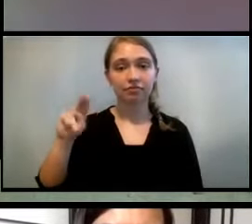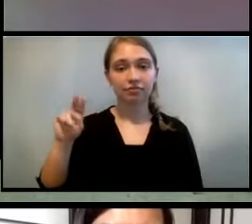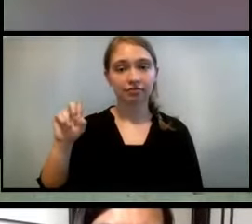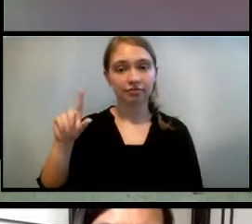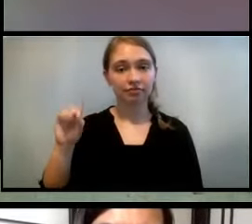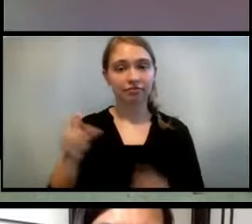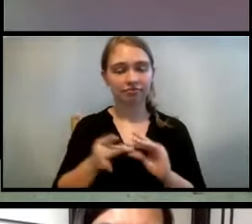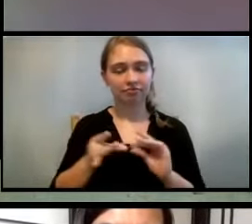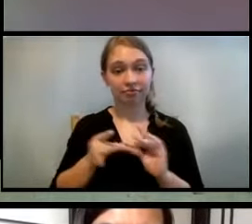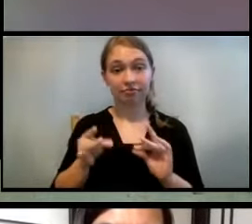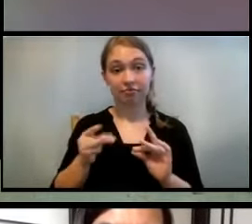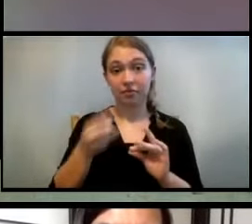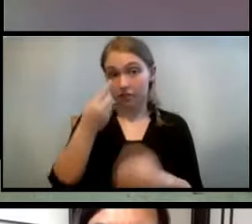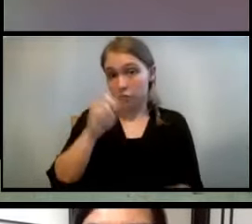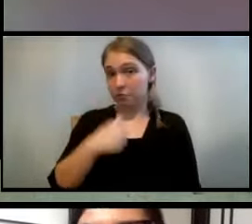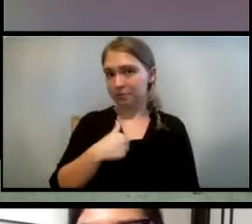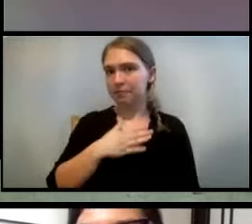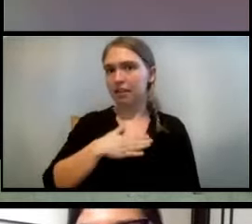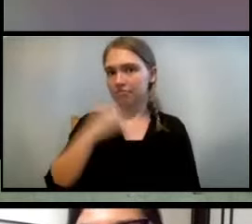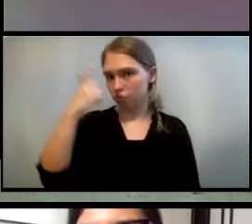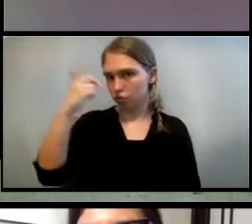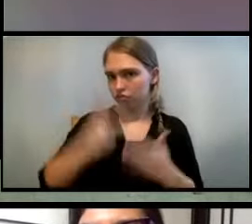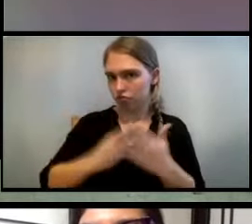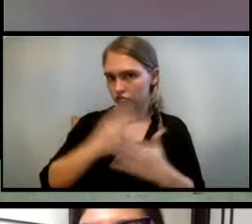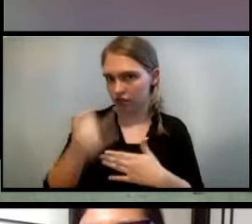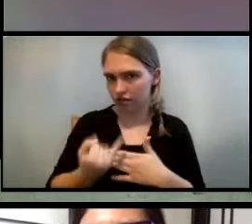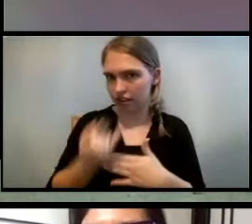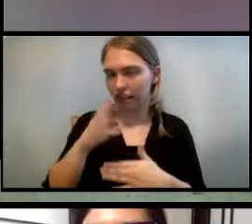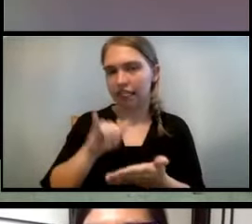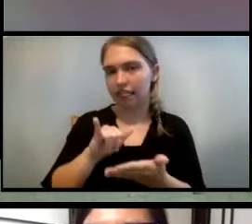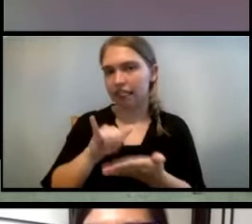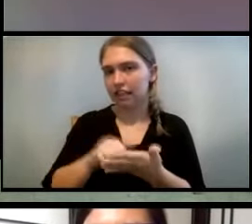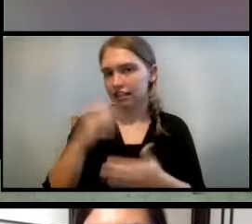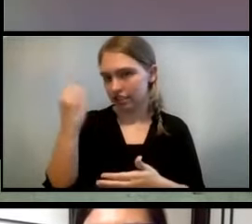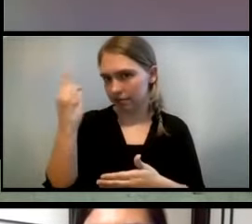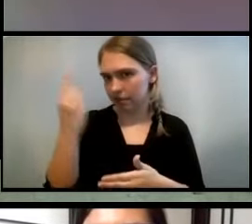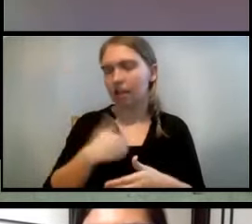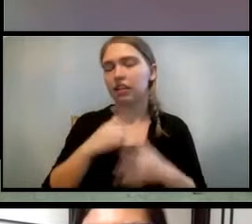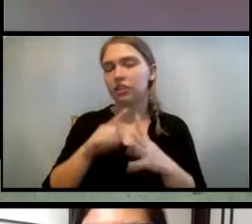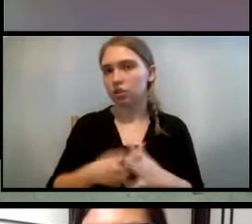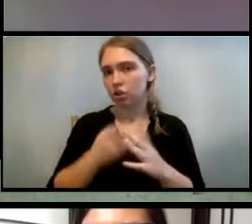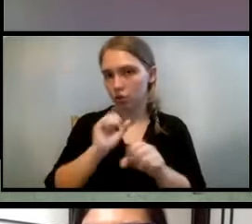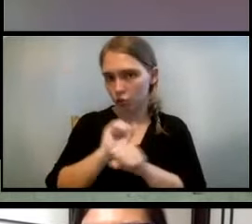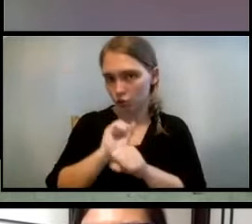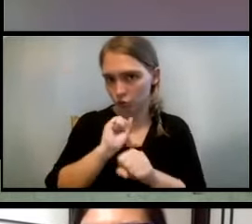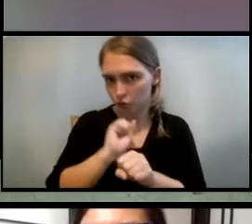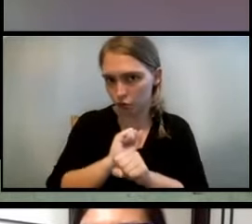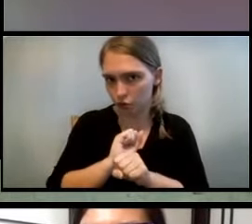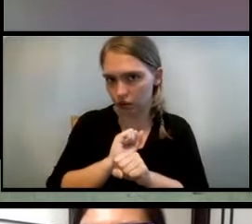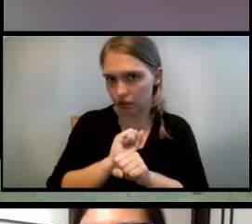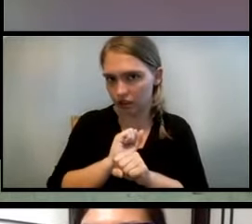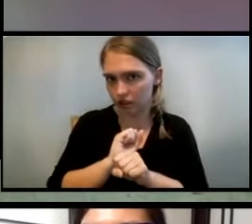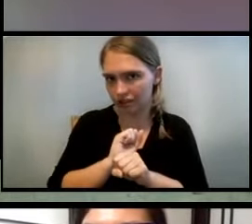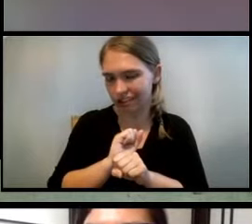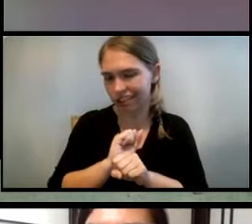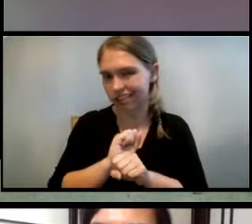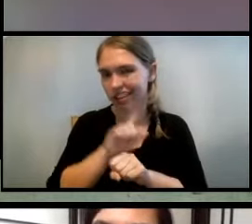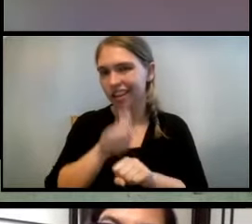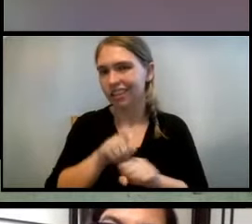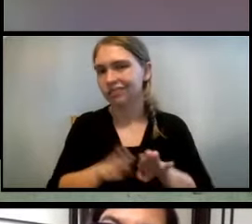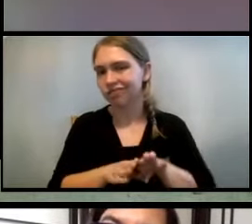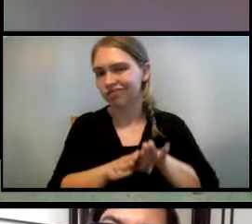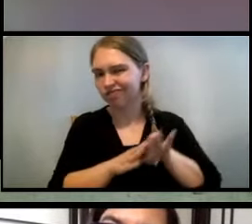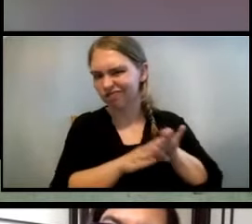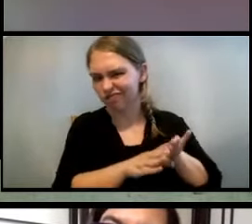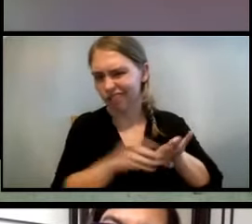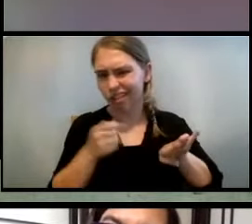For me, my dream project has been something that I started working on and then put on the back burner as other things kind of came